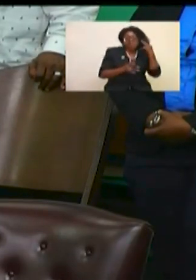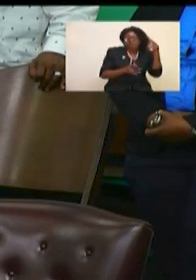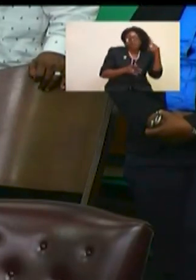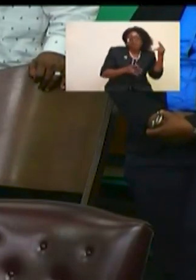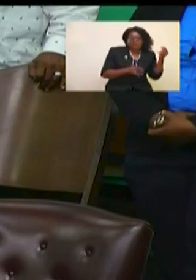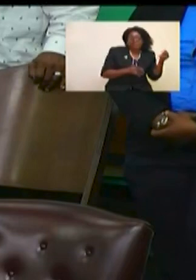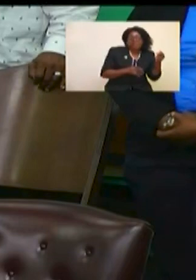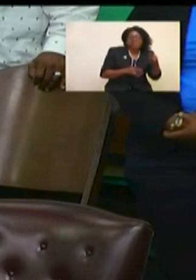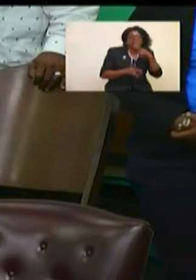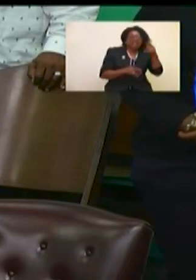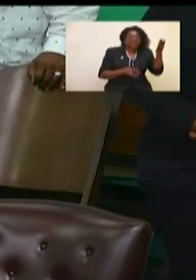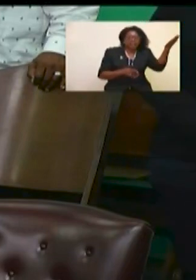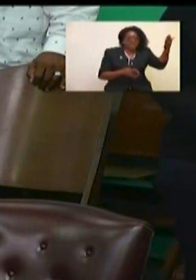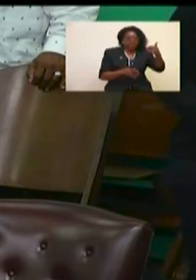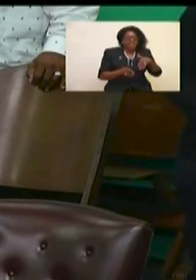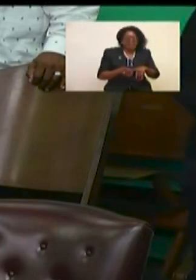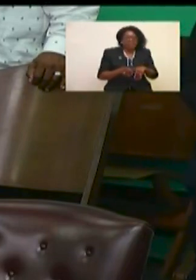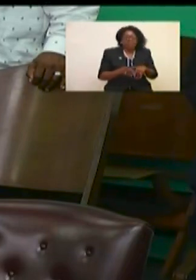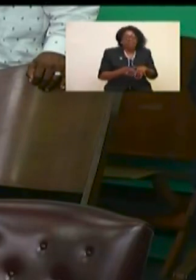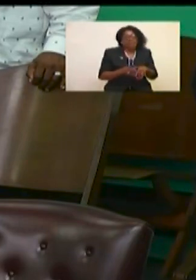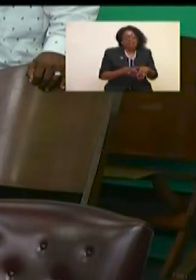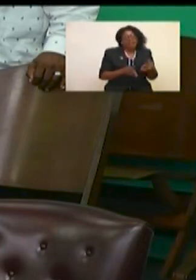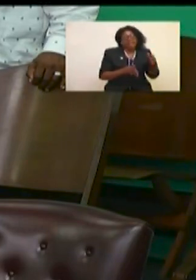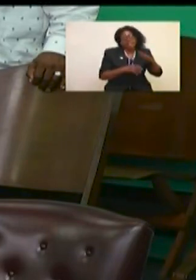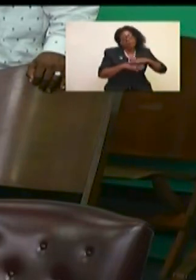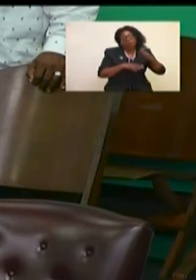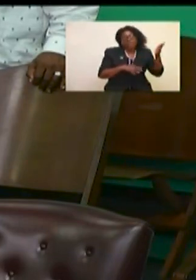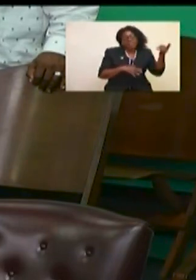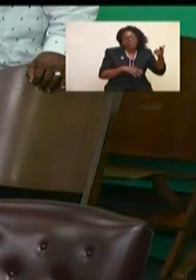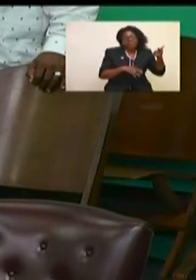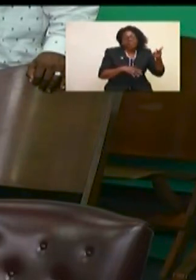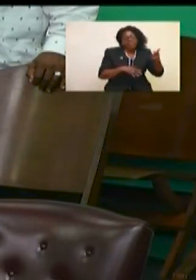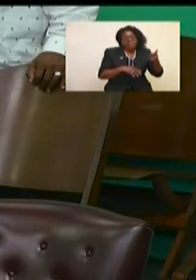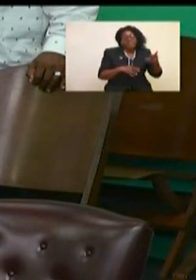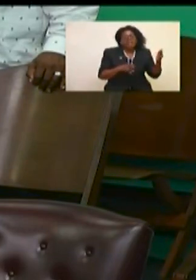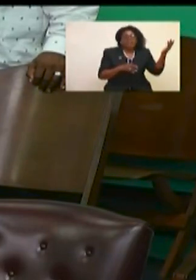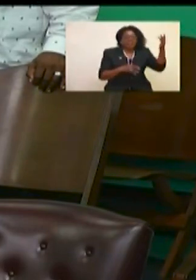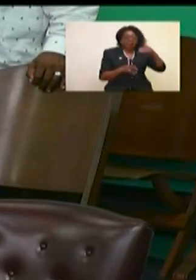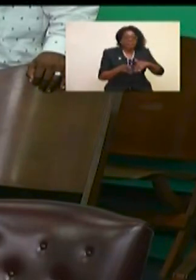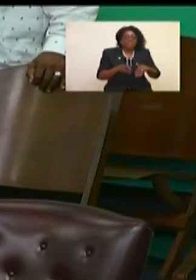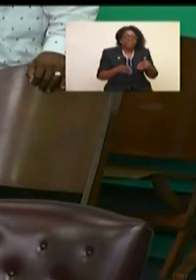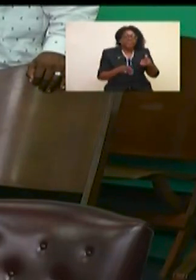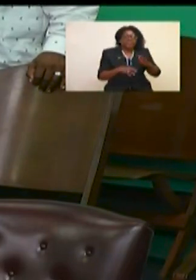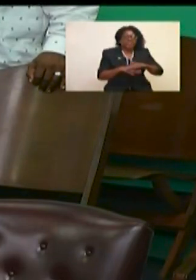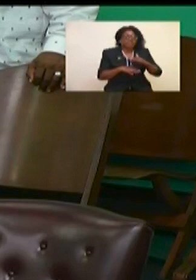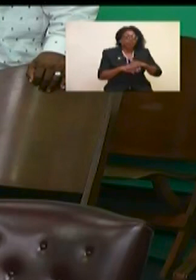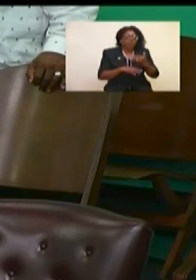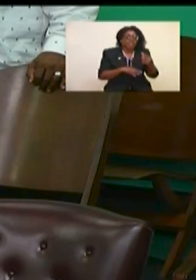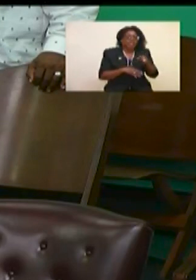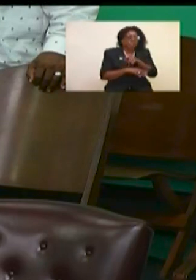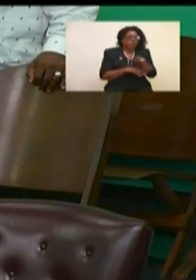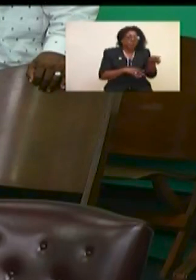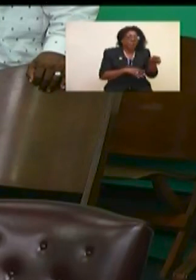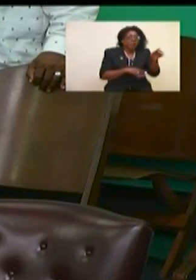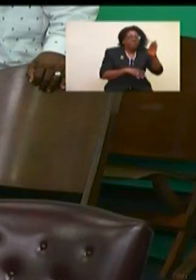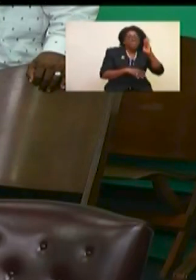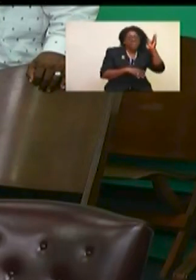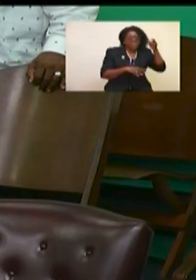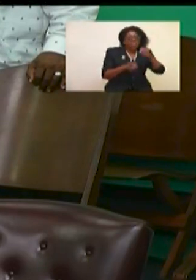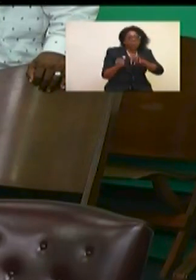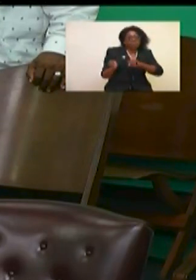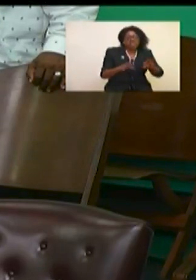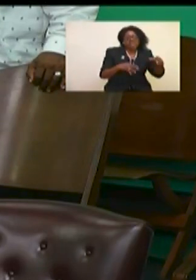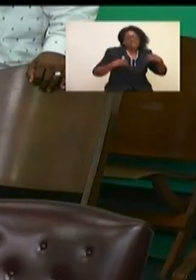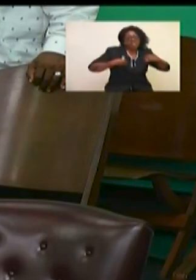him, come here." So they called the blind man and they said, "Cheer up, come, he's calling you." Bartimaeus threw aside his